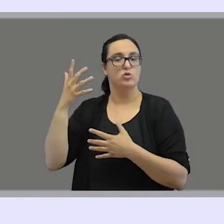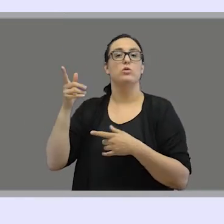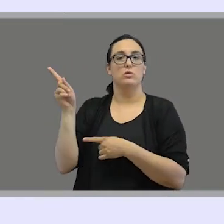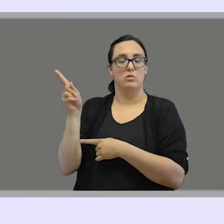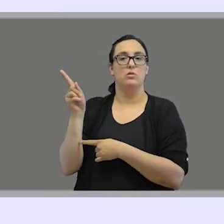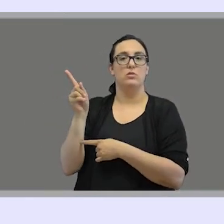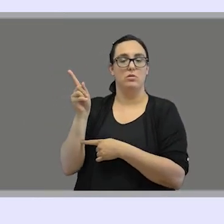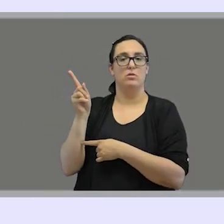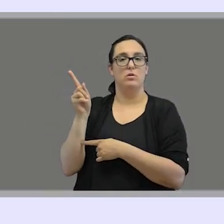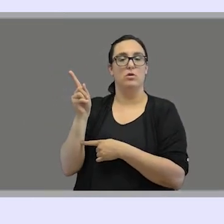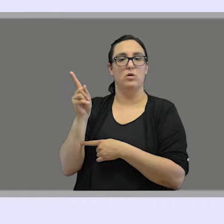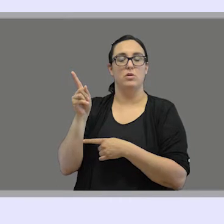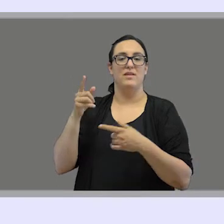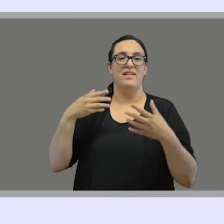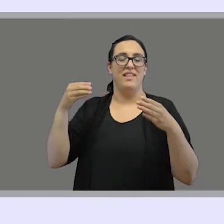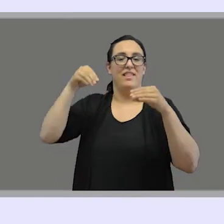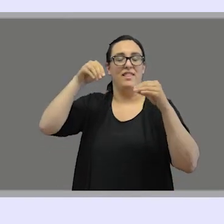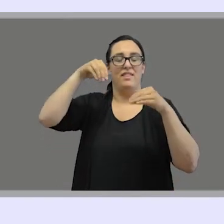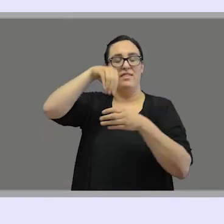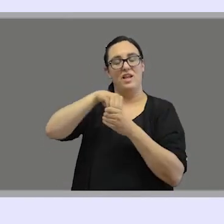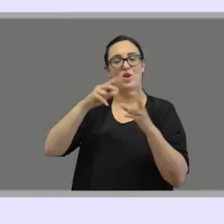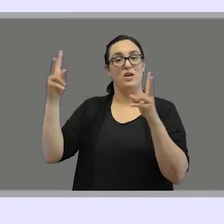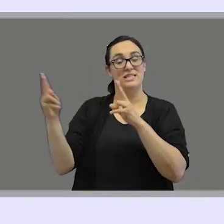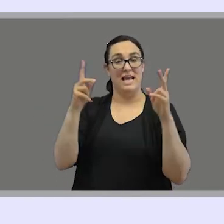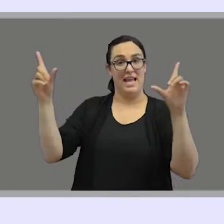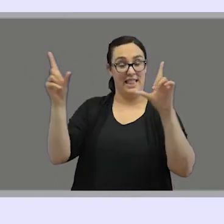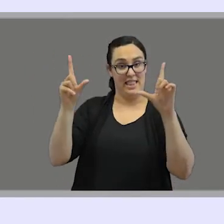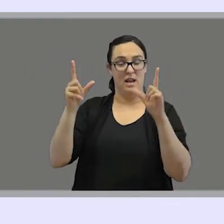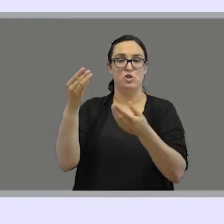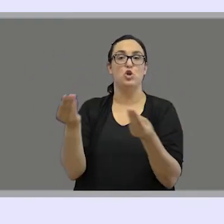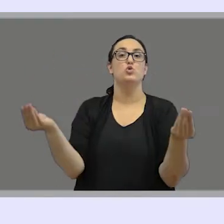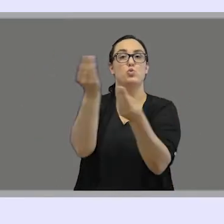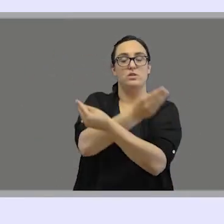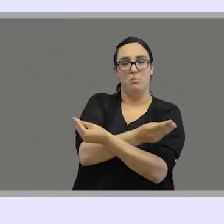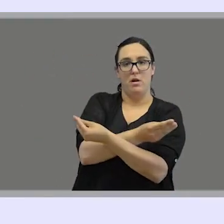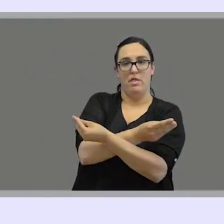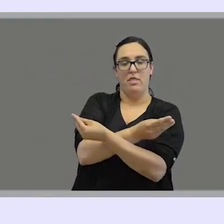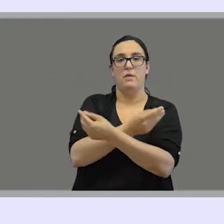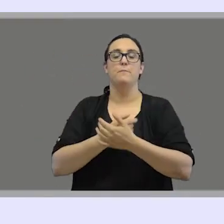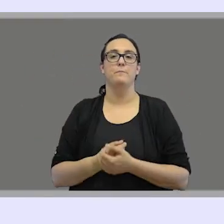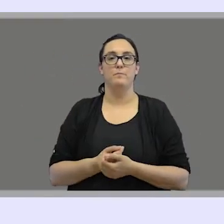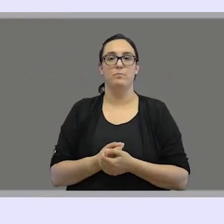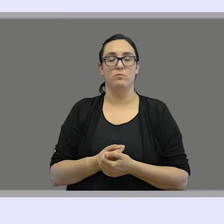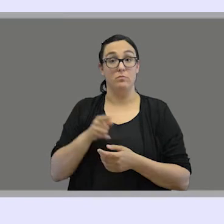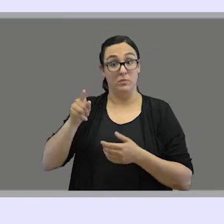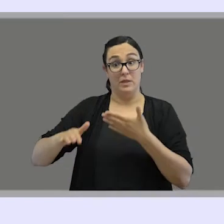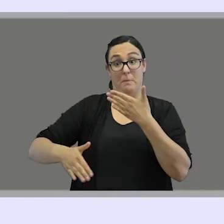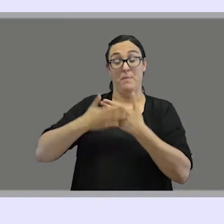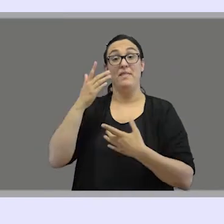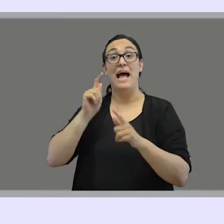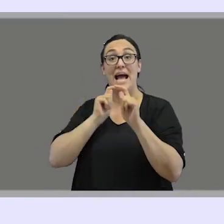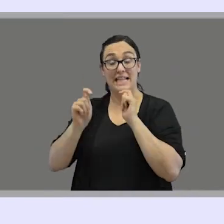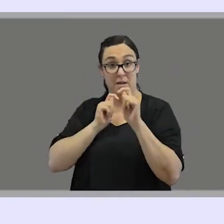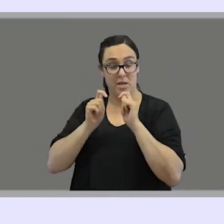one of the big roles in the Switch at Birth TV series. And at the beginning of